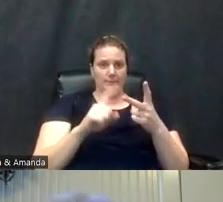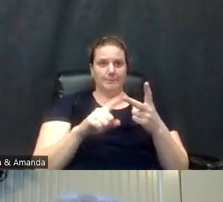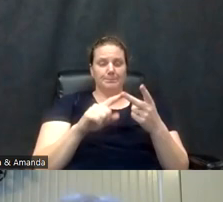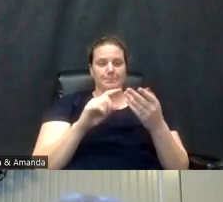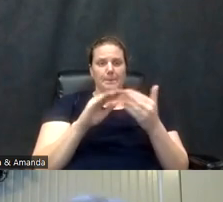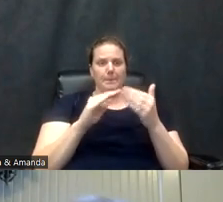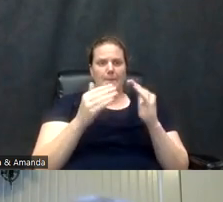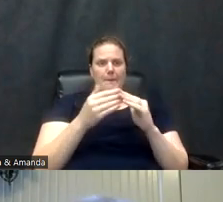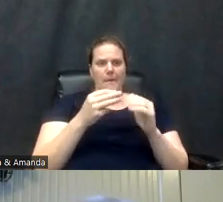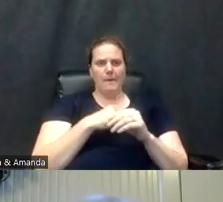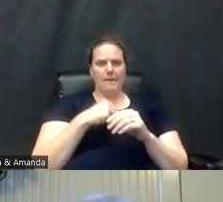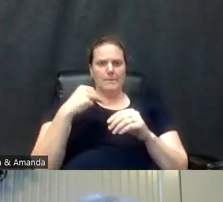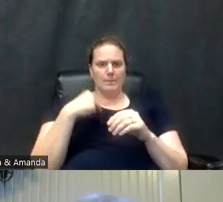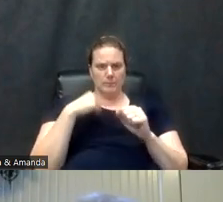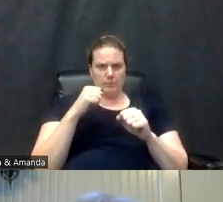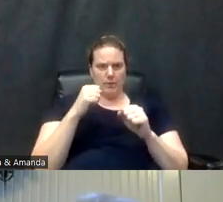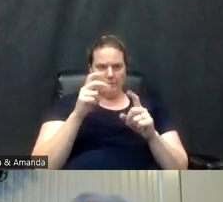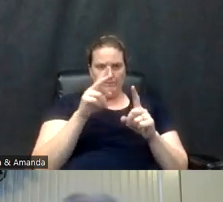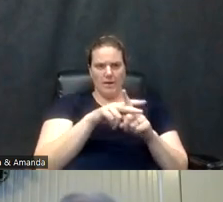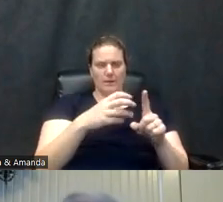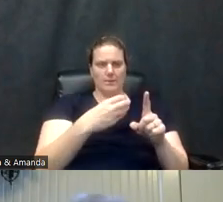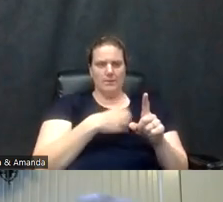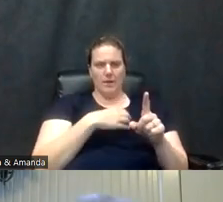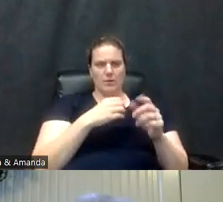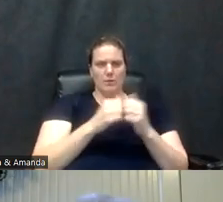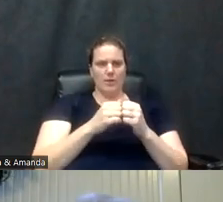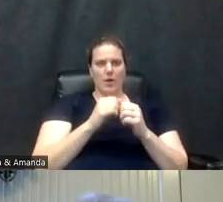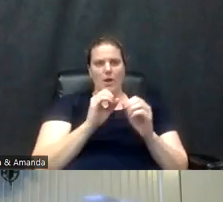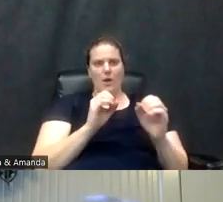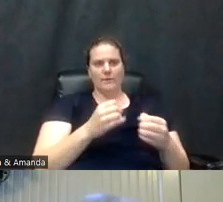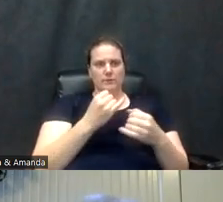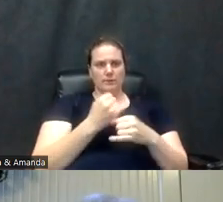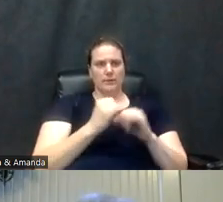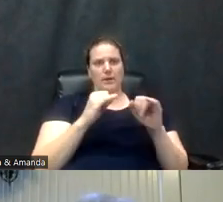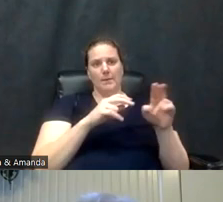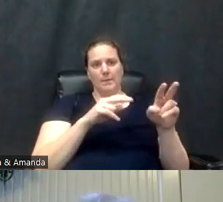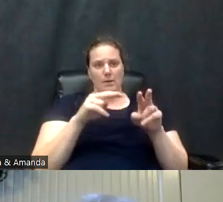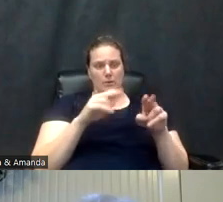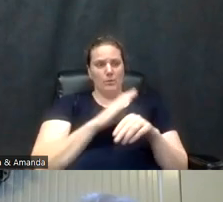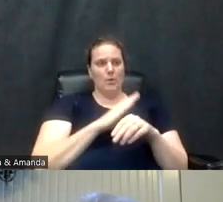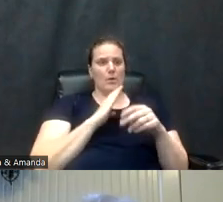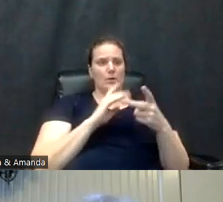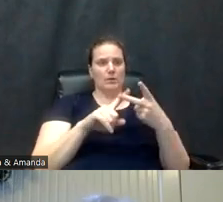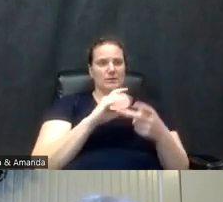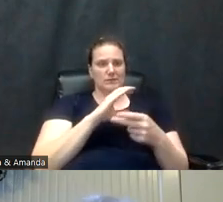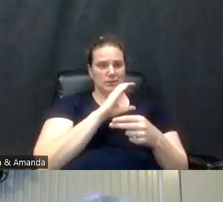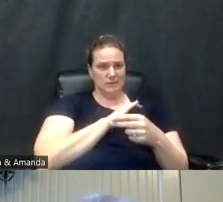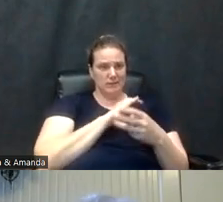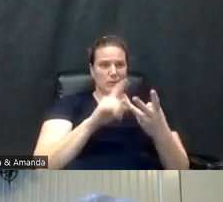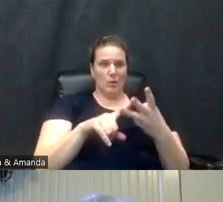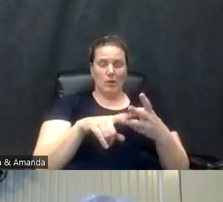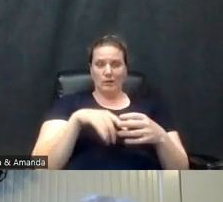community members may file their complaints with the Office of Independent Monitor, the board, the citizen board, or internal